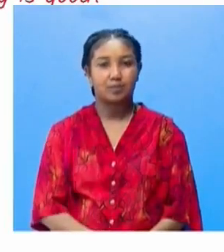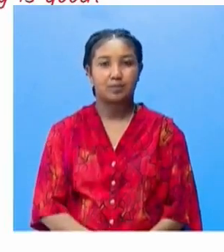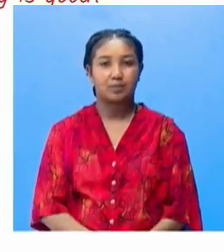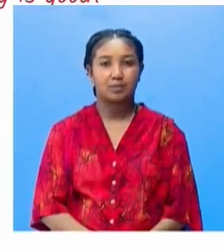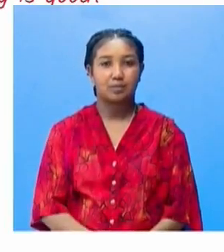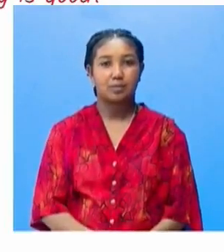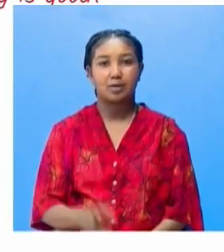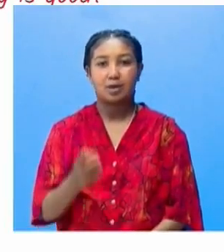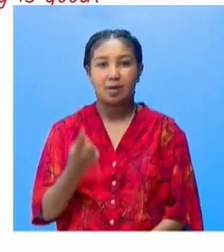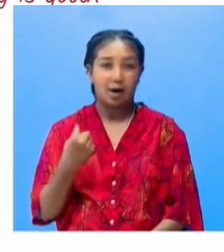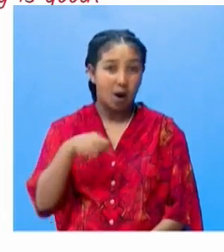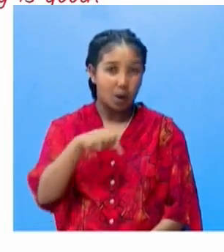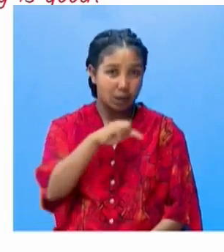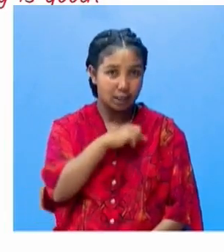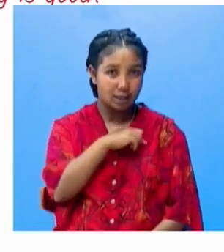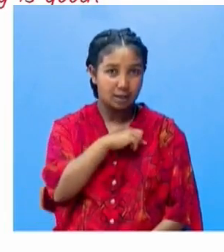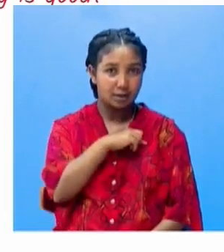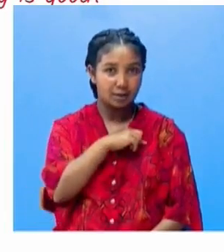our